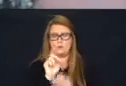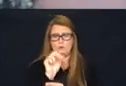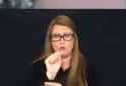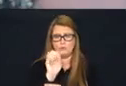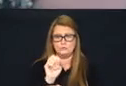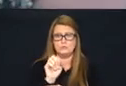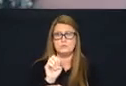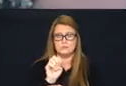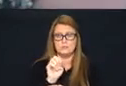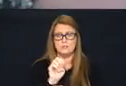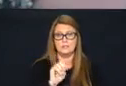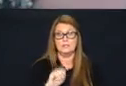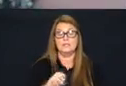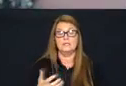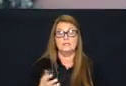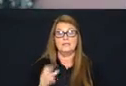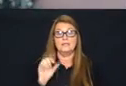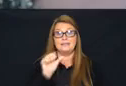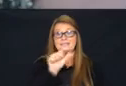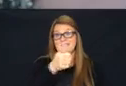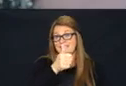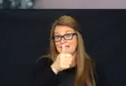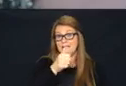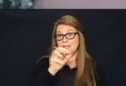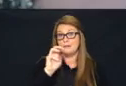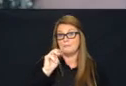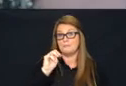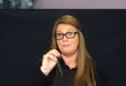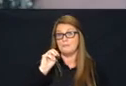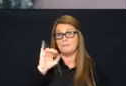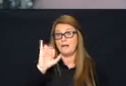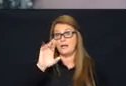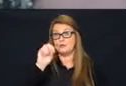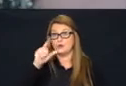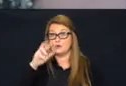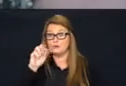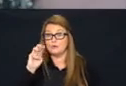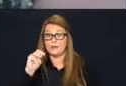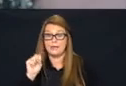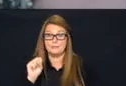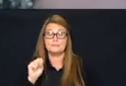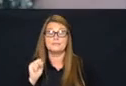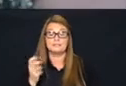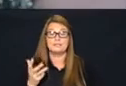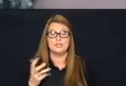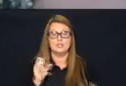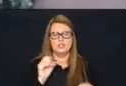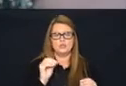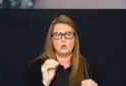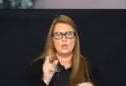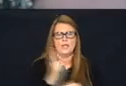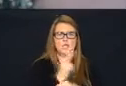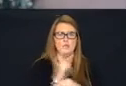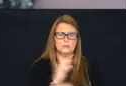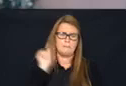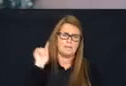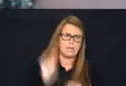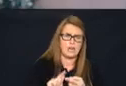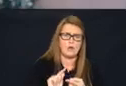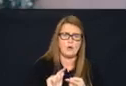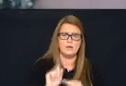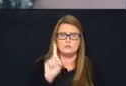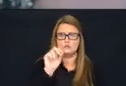10 micrograms, and children under or over 12 are immunized with 30 micrograms, the adult